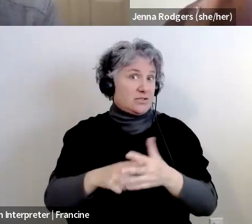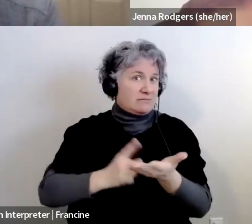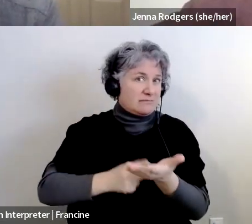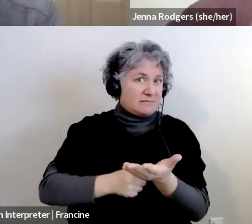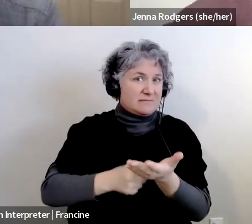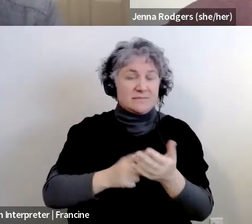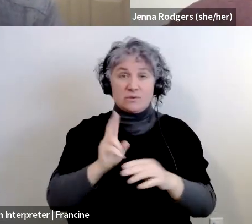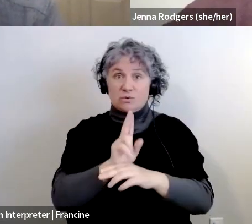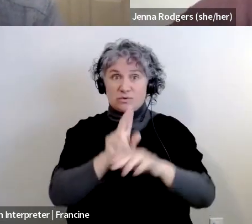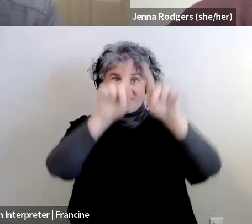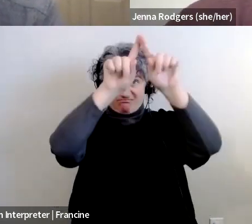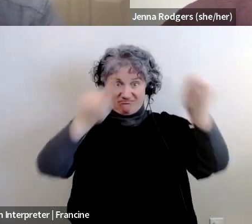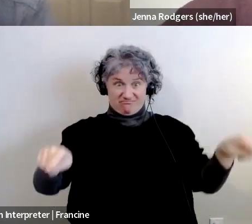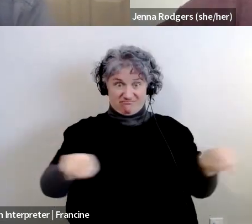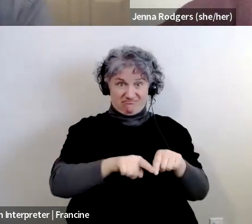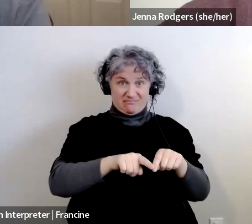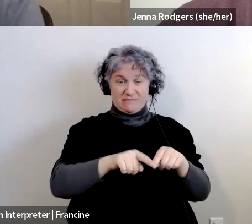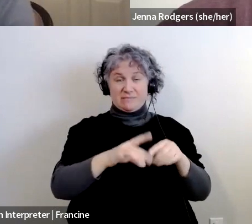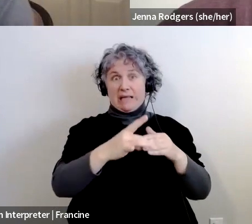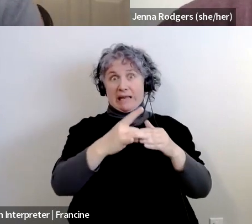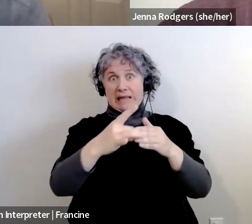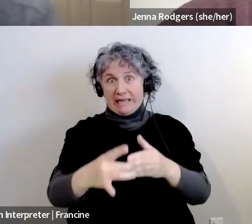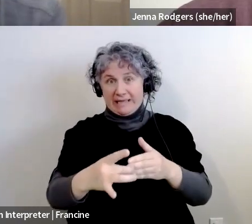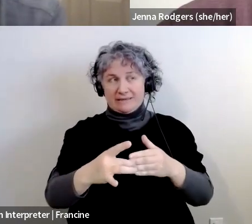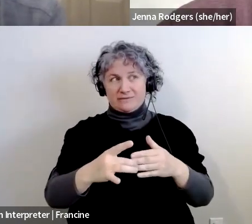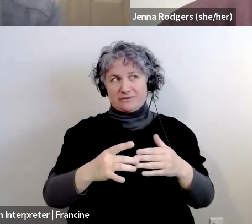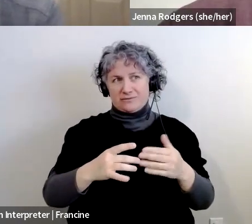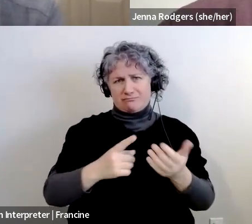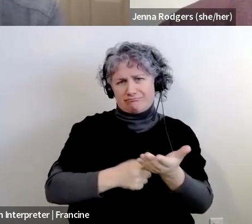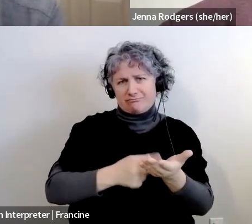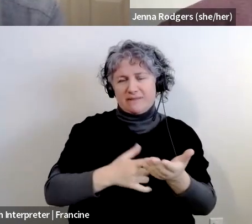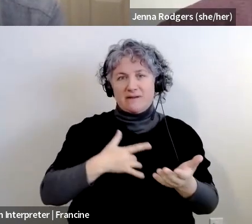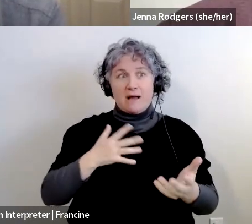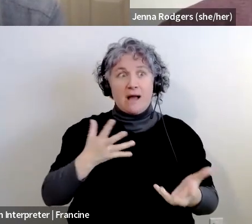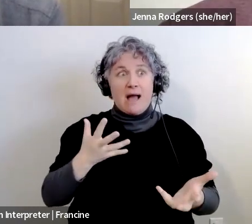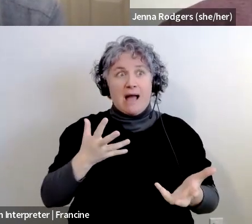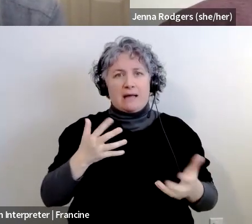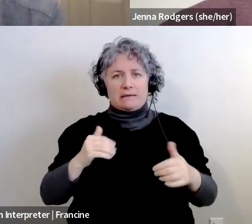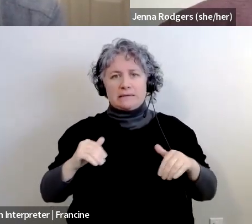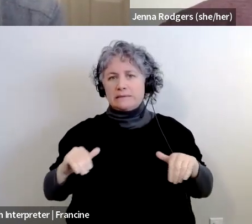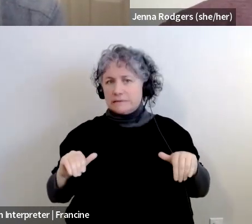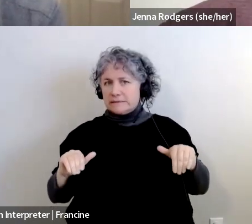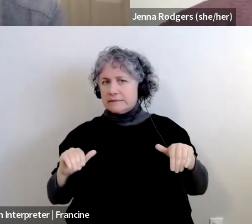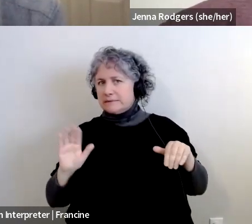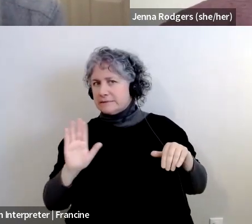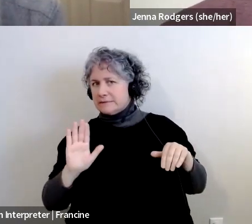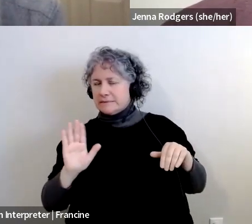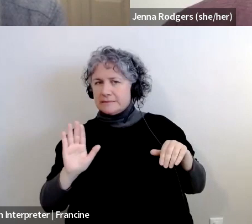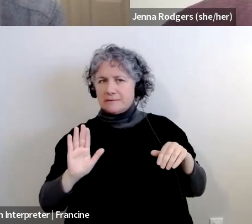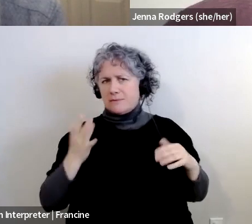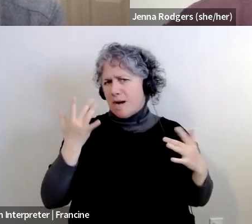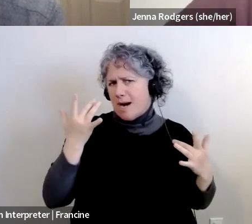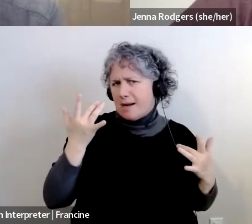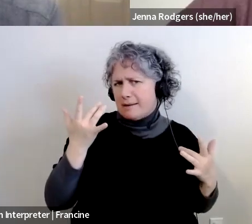using this pyramid as a gateway to discuss things that may prevent us from intervening. And so to start off, this is